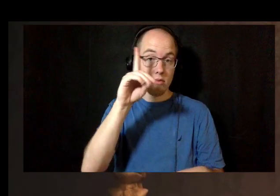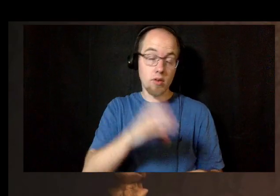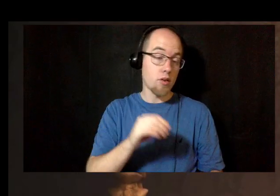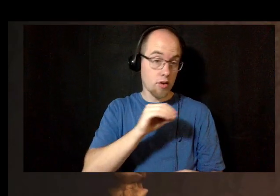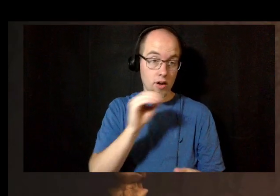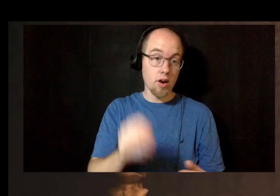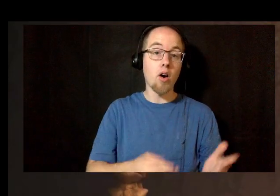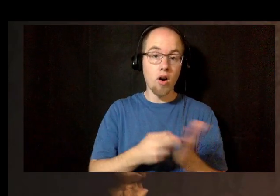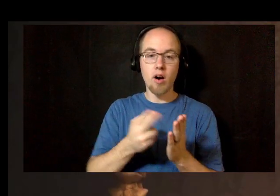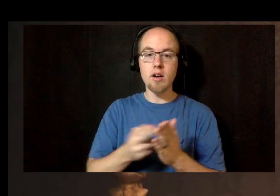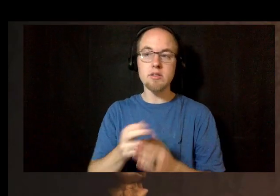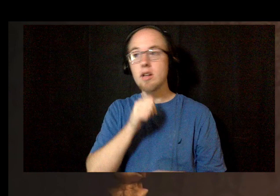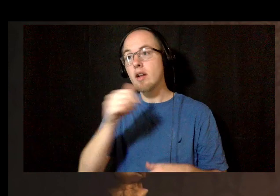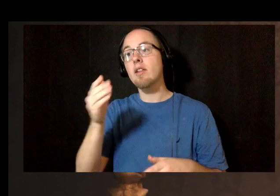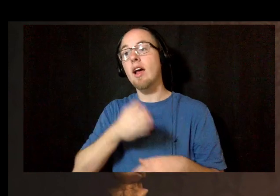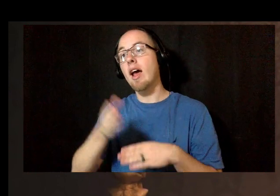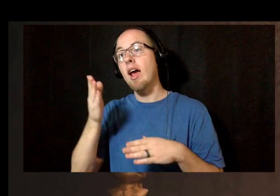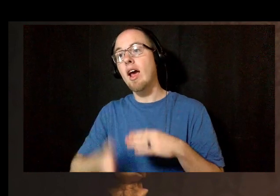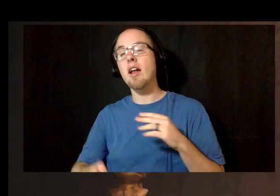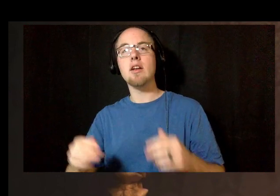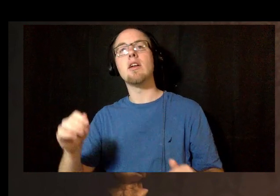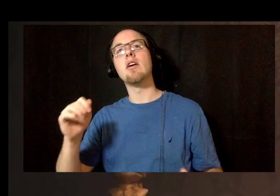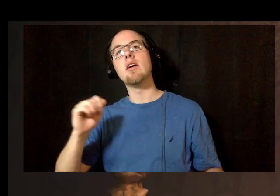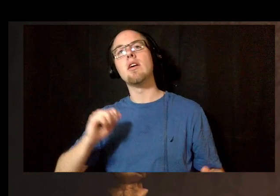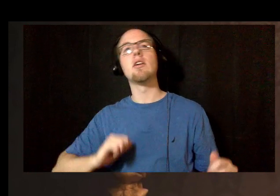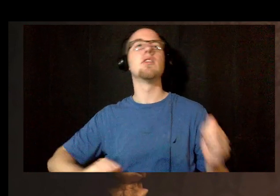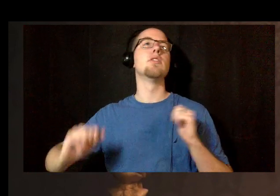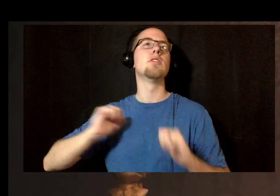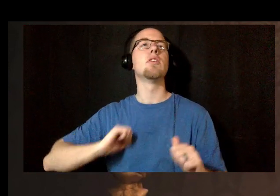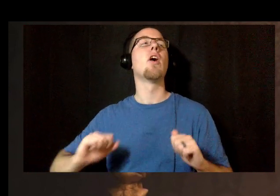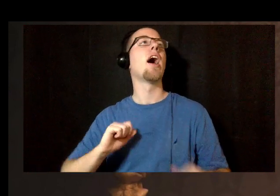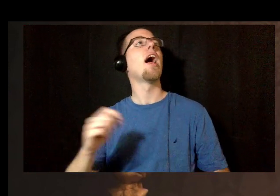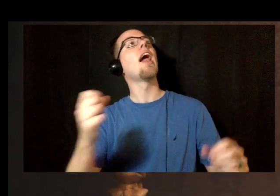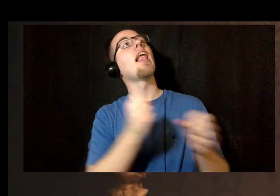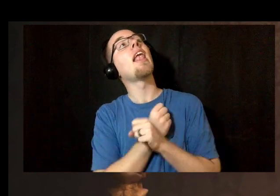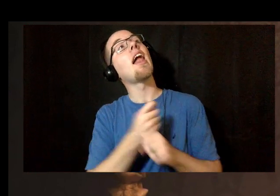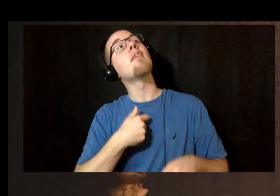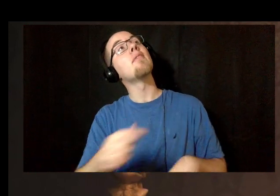shit bit at the end of the show where I get on the cross, I'm like, love me on the way out the door.